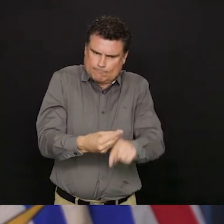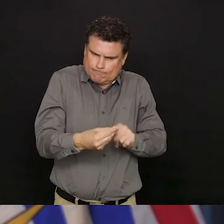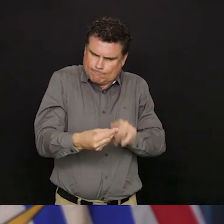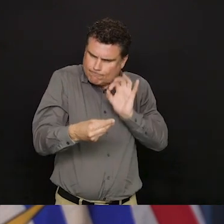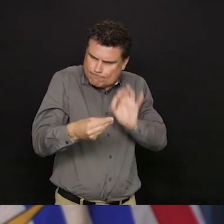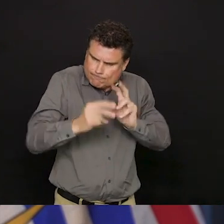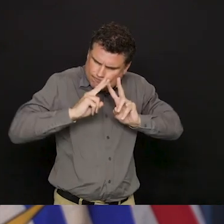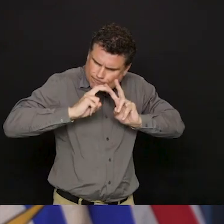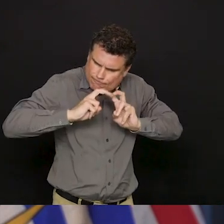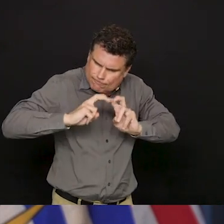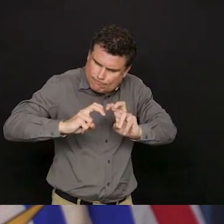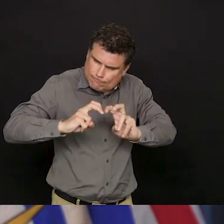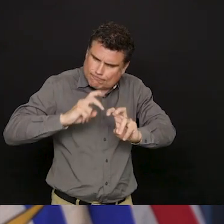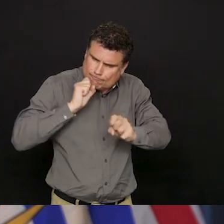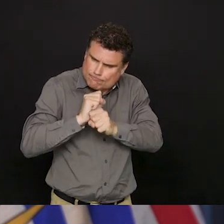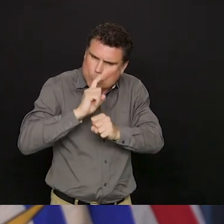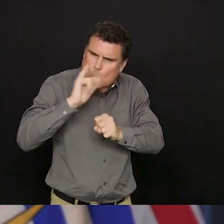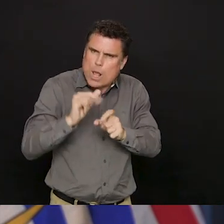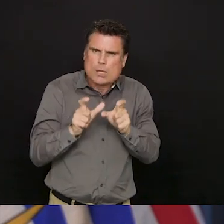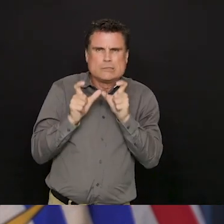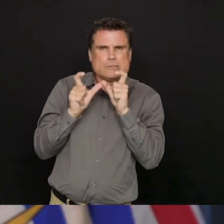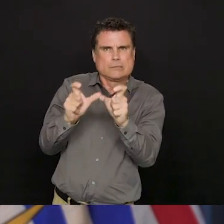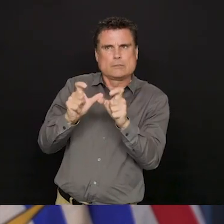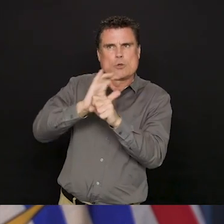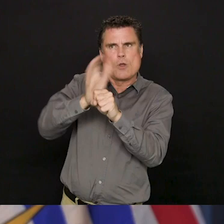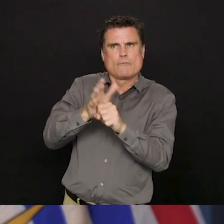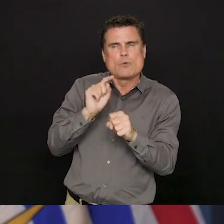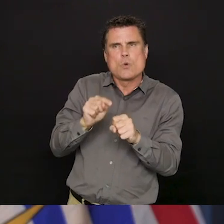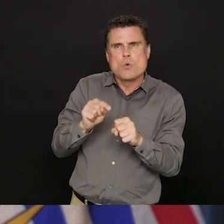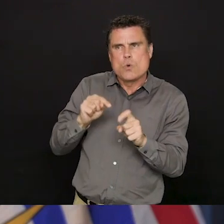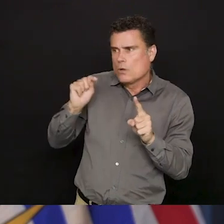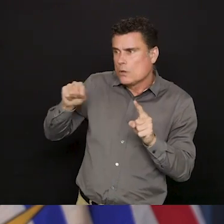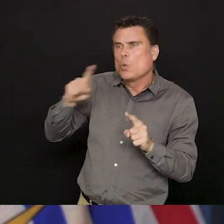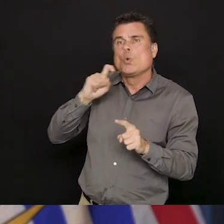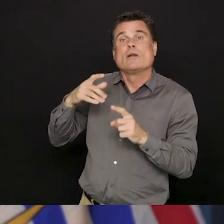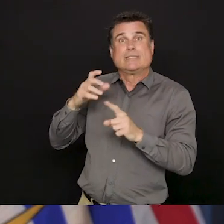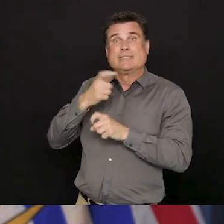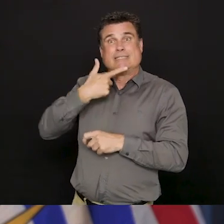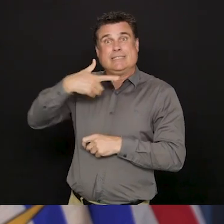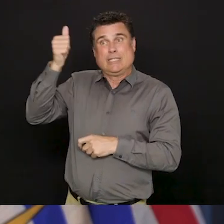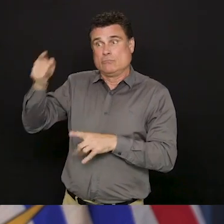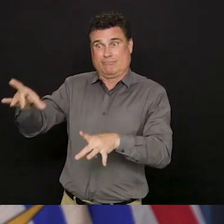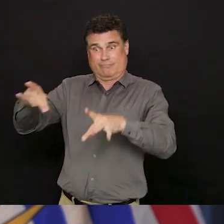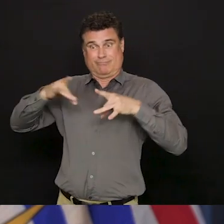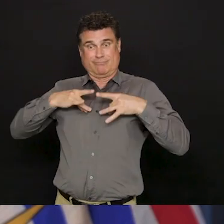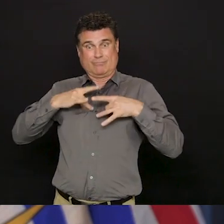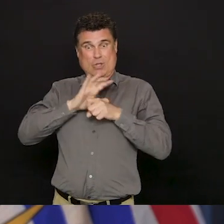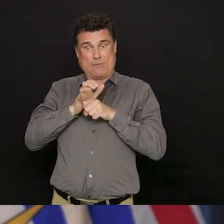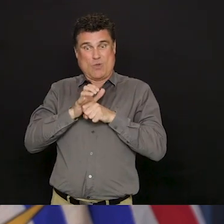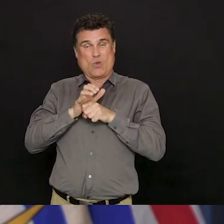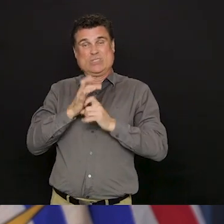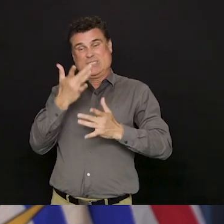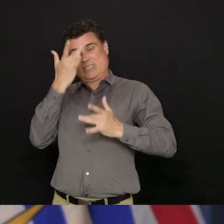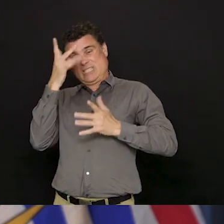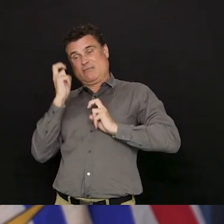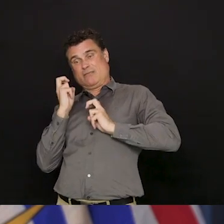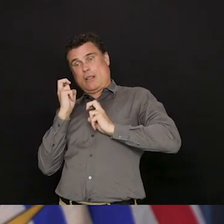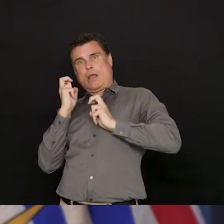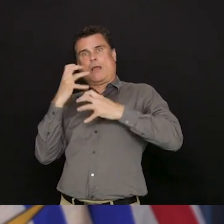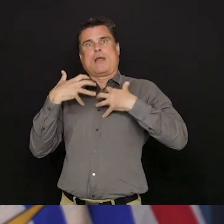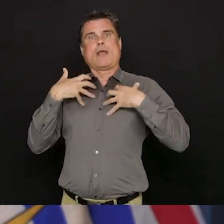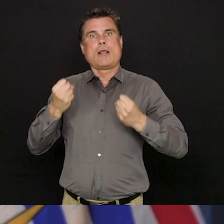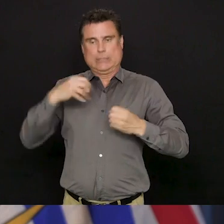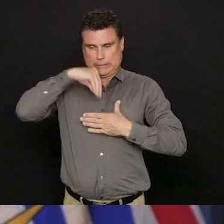has antibodies after being infected. It also helps us look at some of the contact tracing and